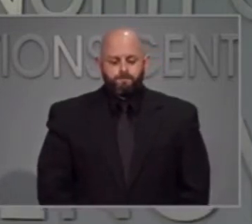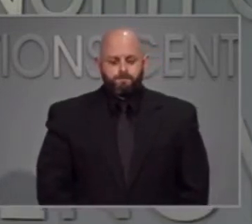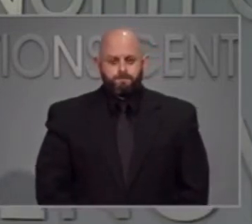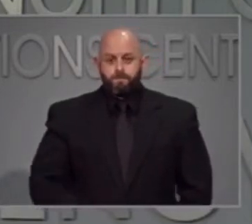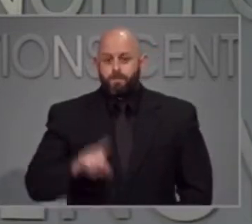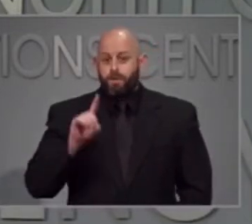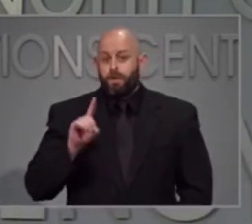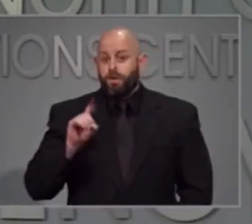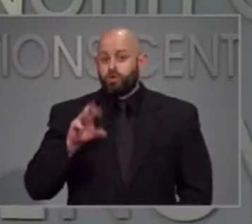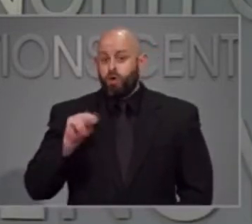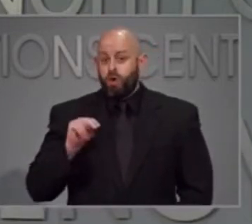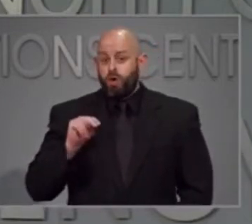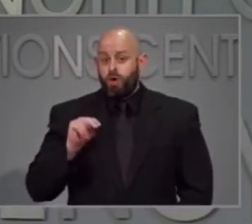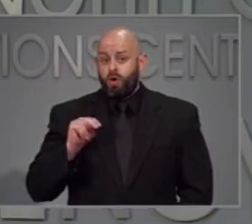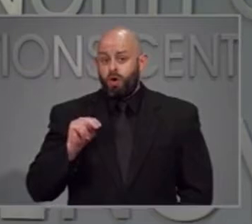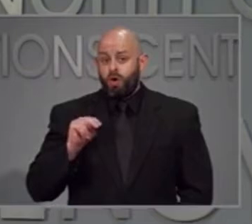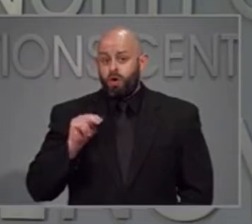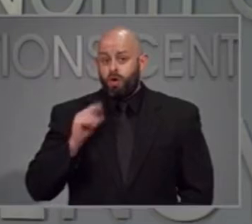Dawn, are you there?